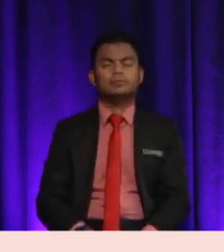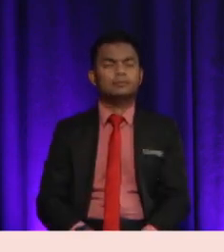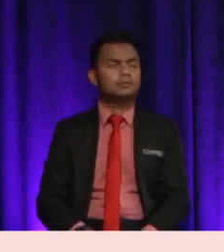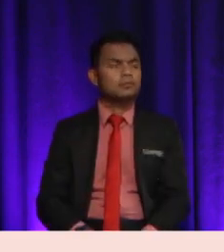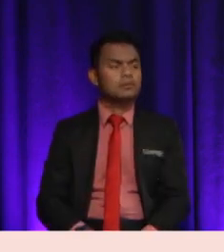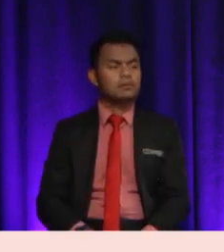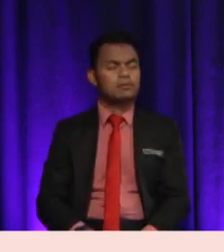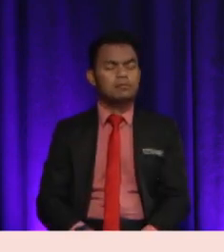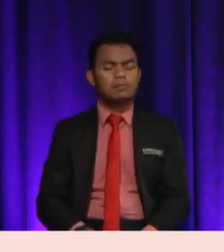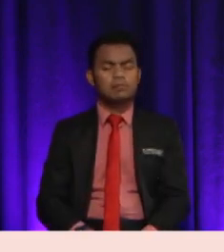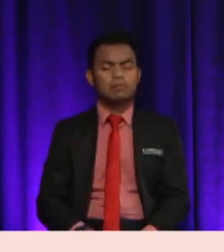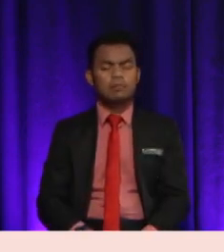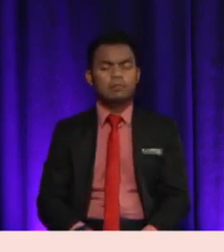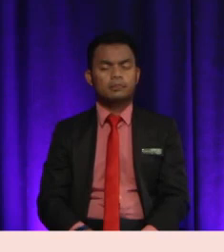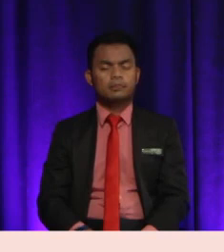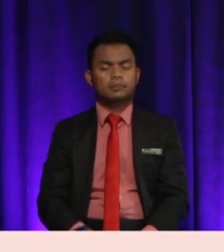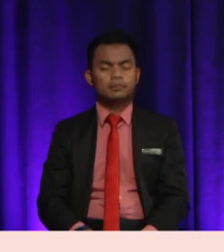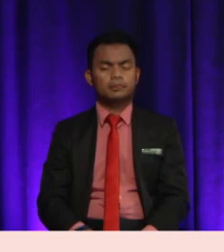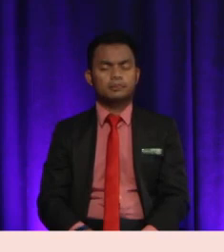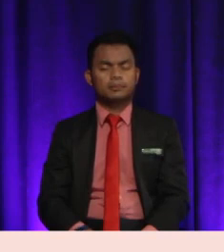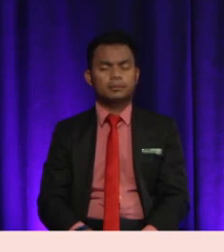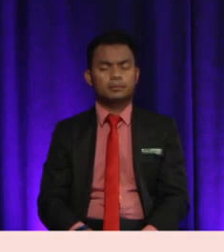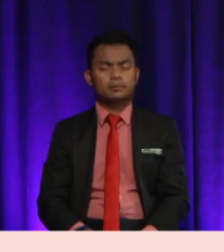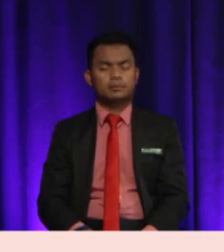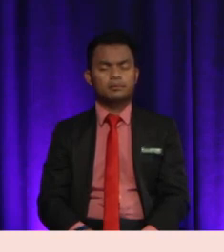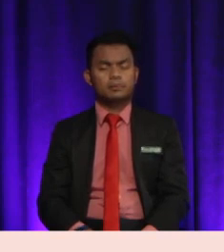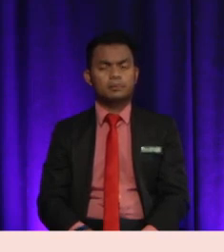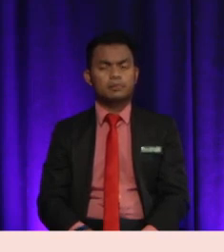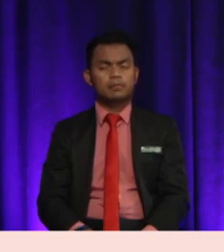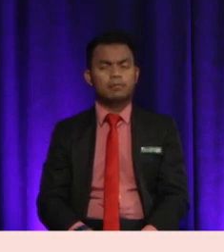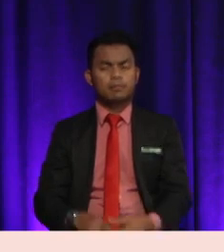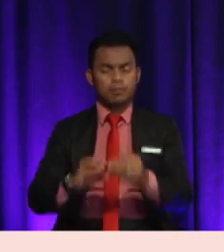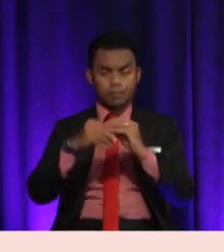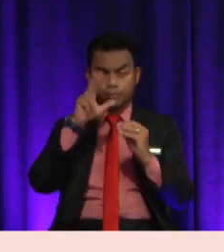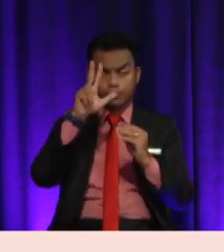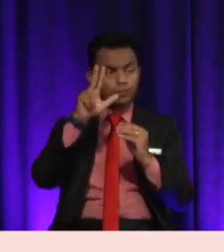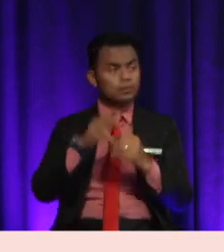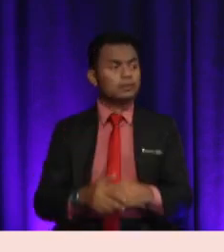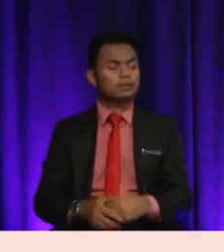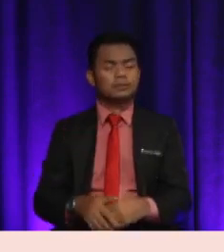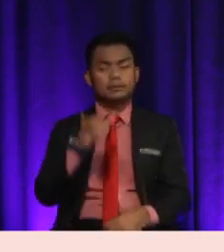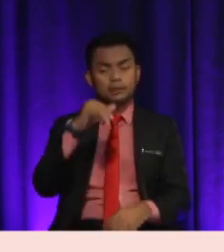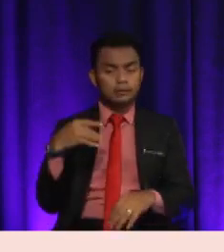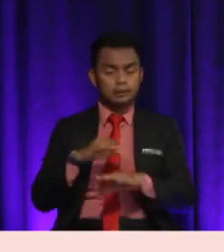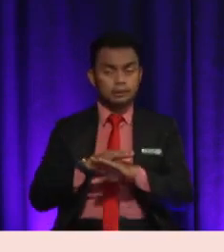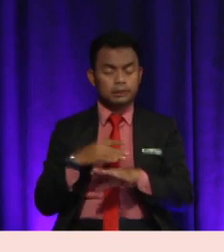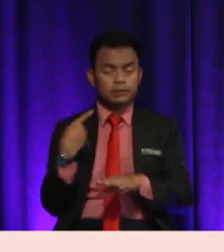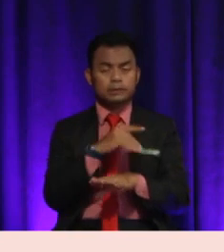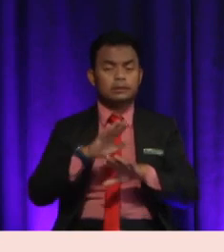clock to add on room after room. And then the next one is the building work never stopped.